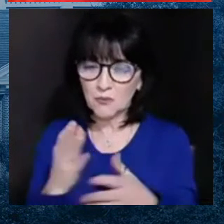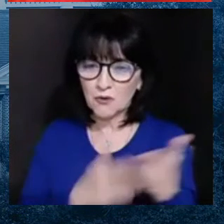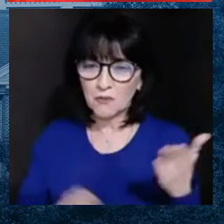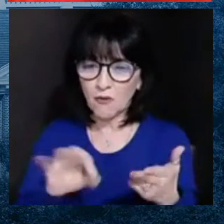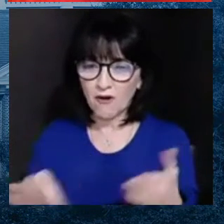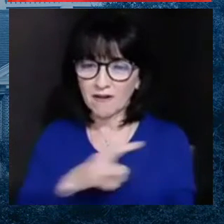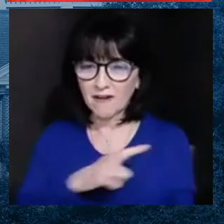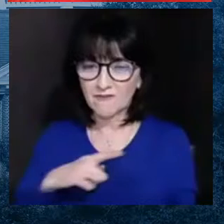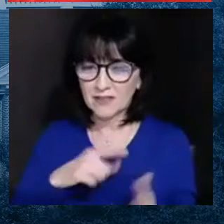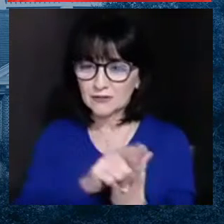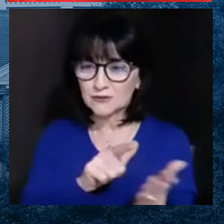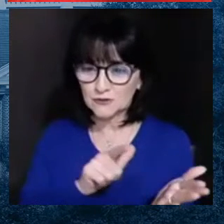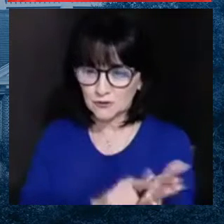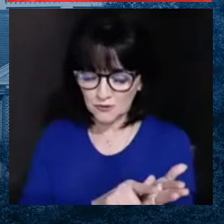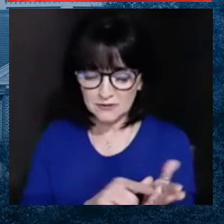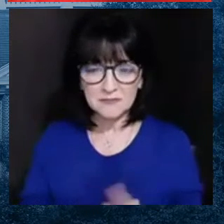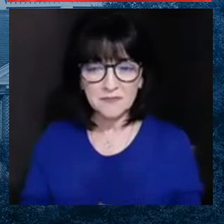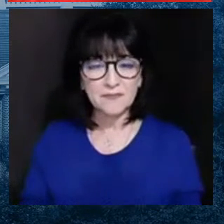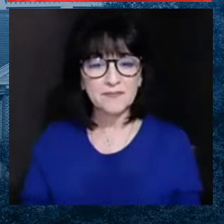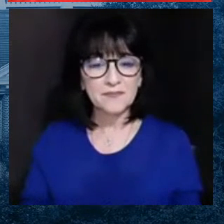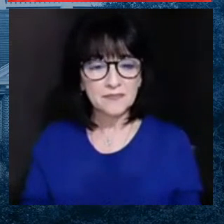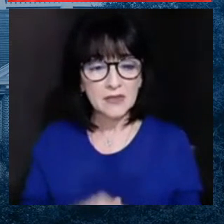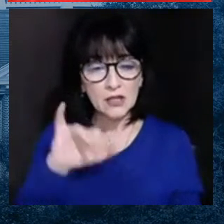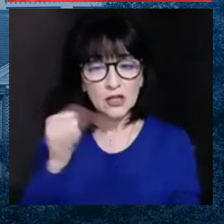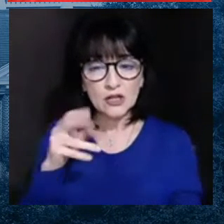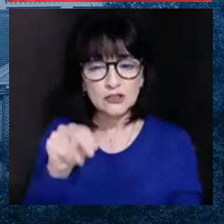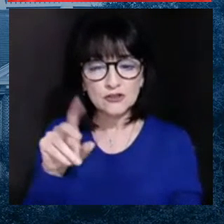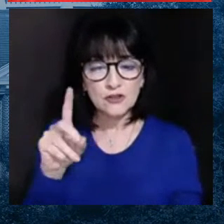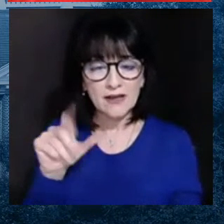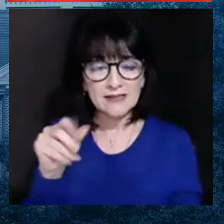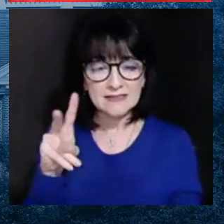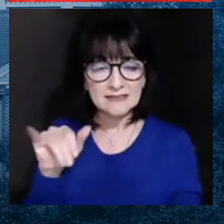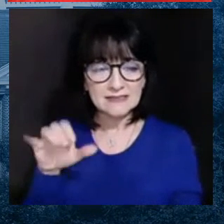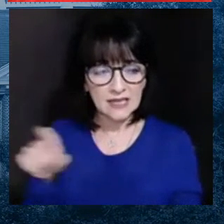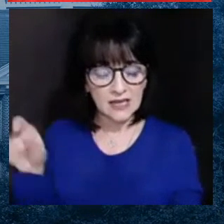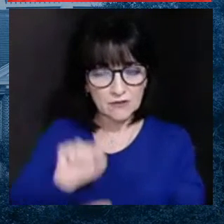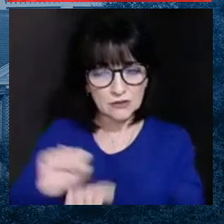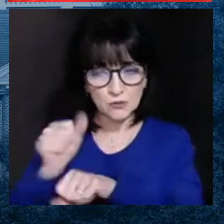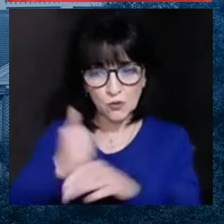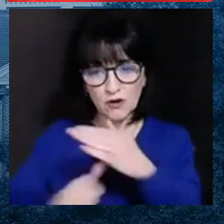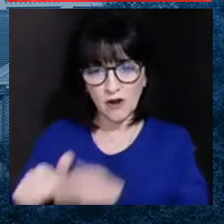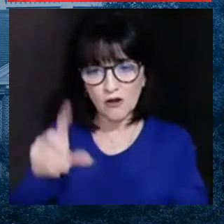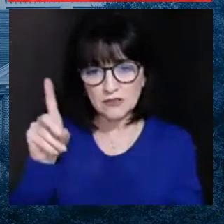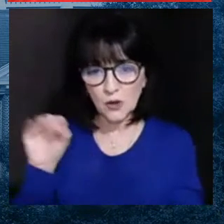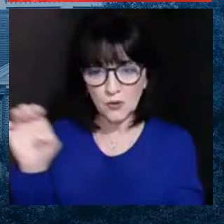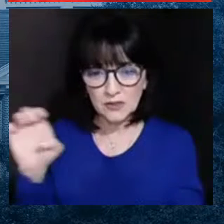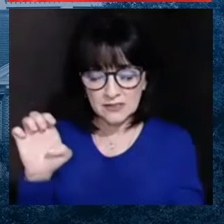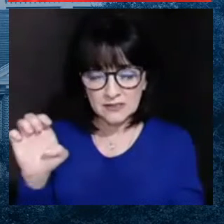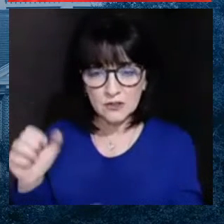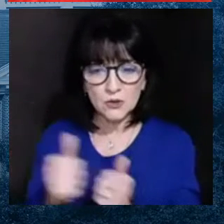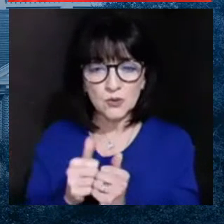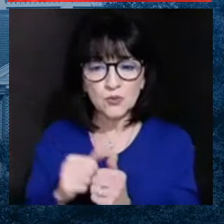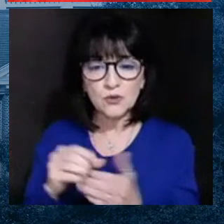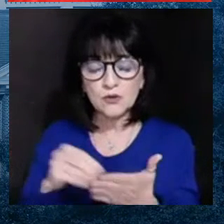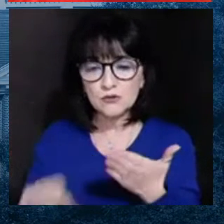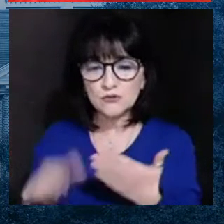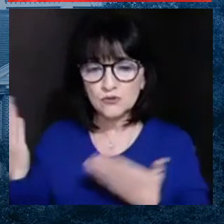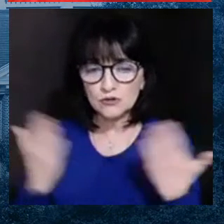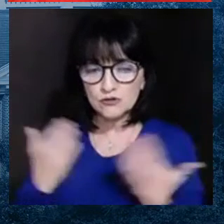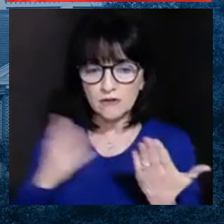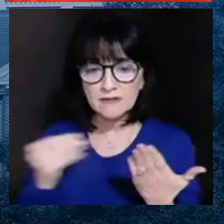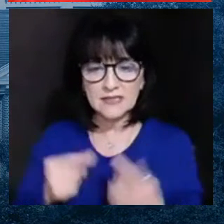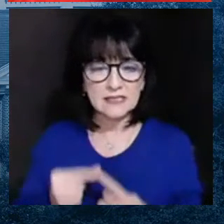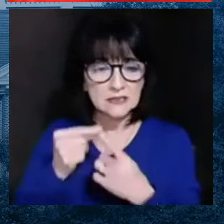also joined by Jen Davis, who works with the Department of Education with Student Services and Special Populations.